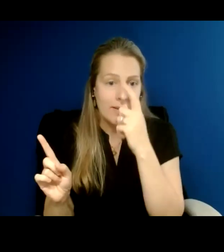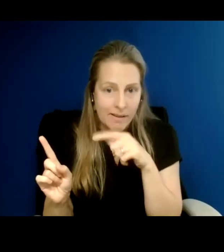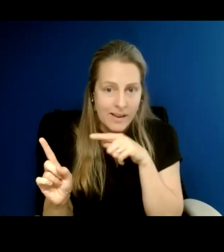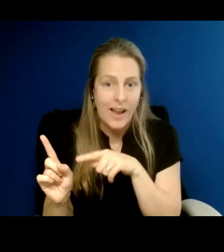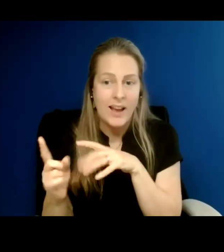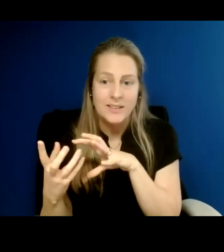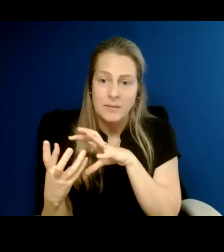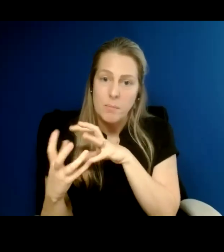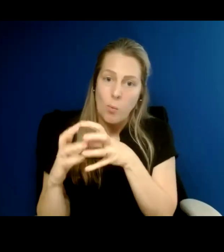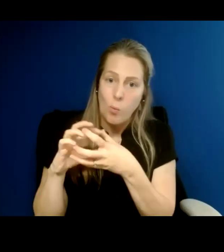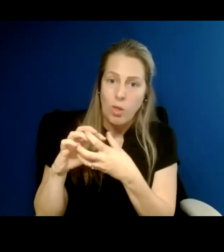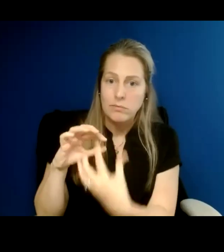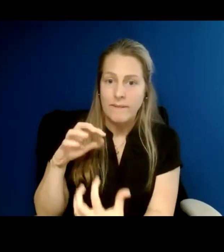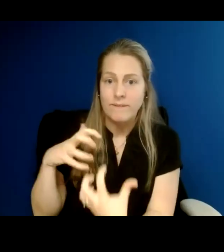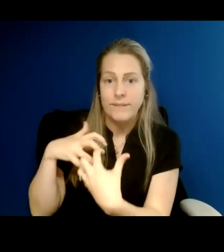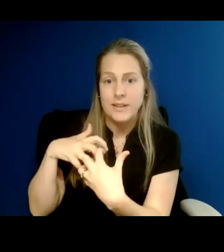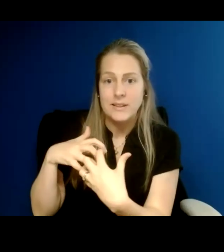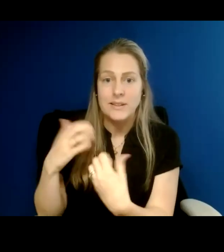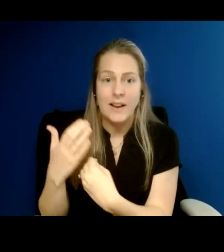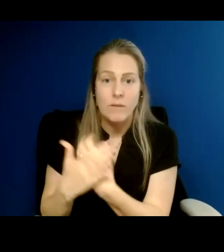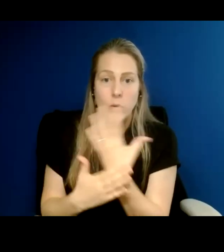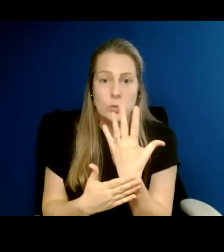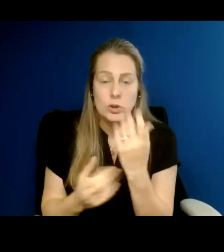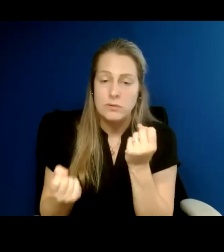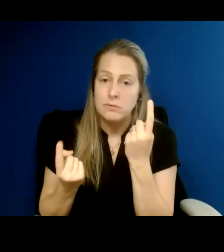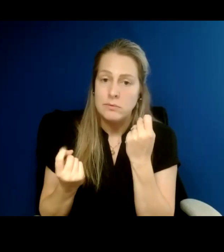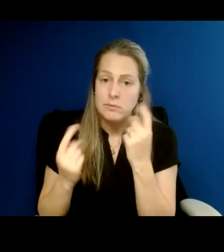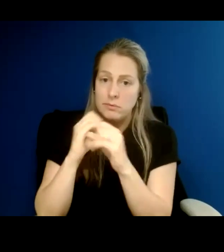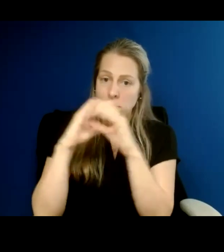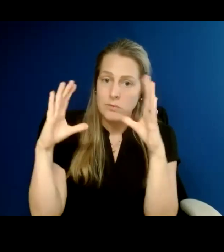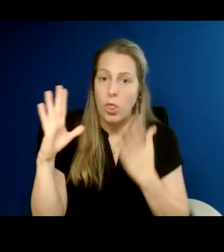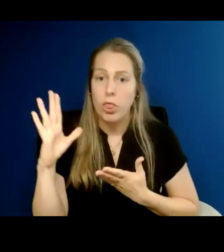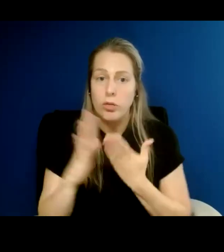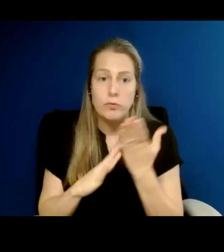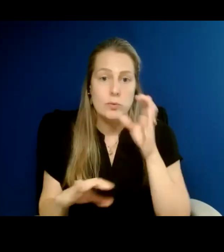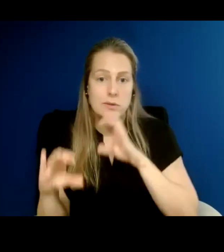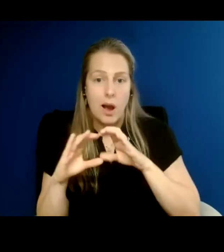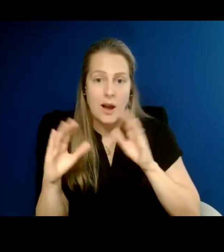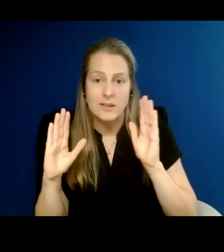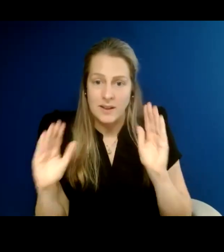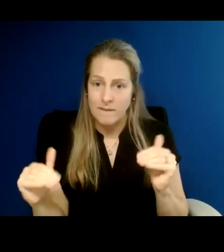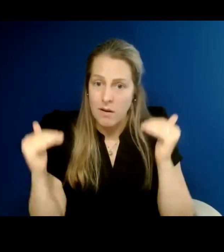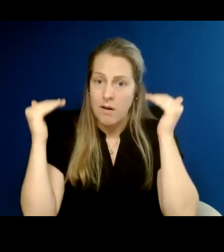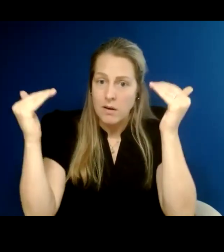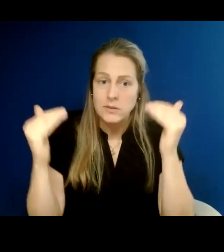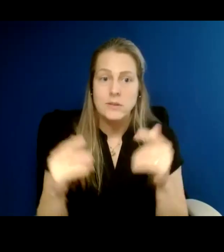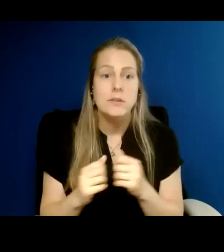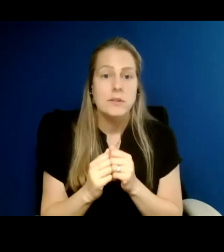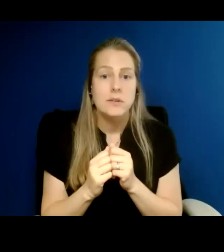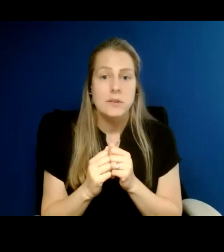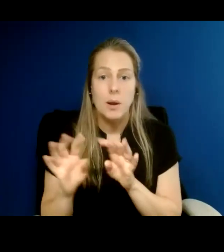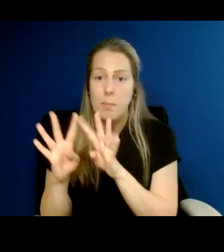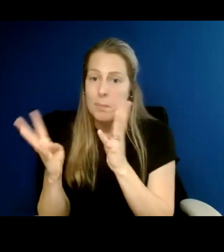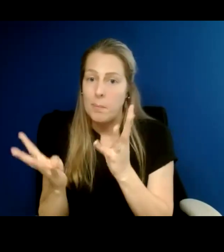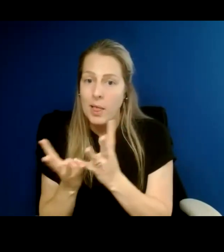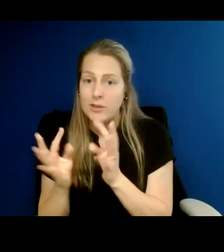of understanding as science advances. Both the donut and the planetary boundaries framework have that